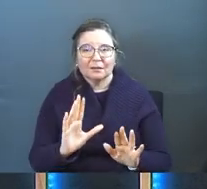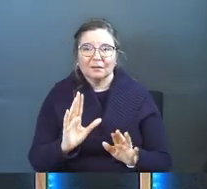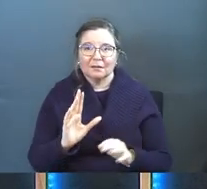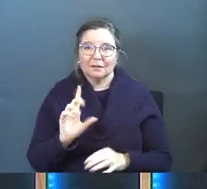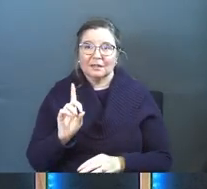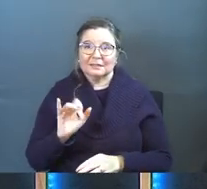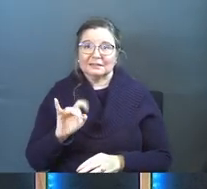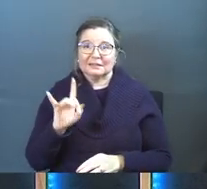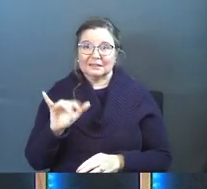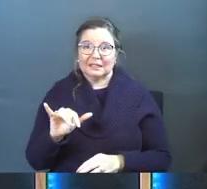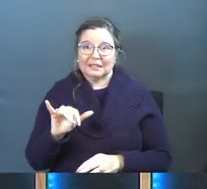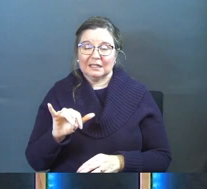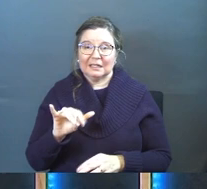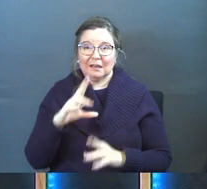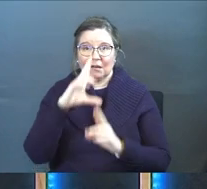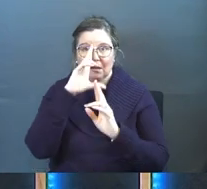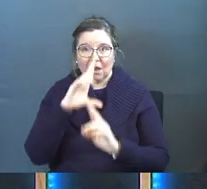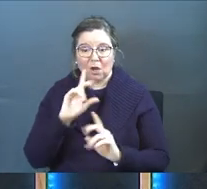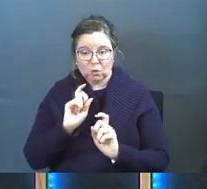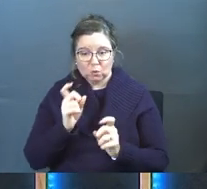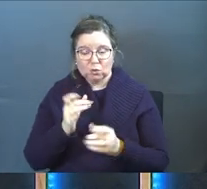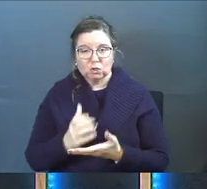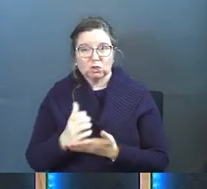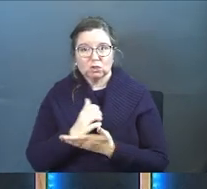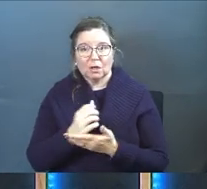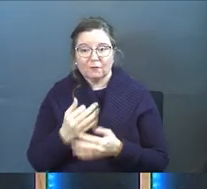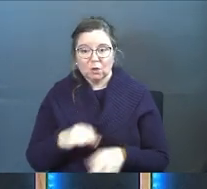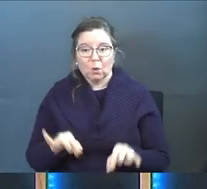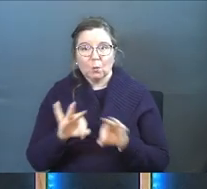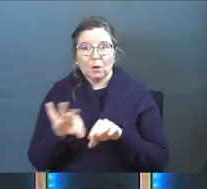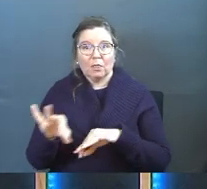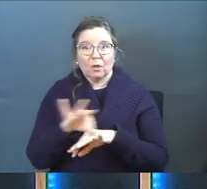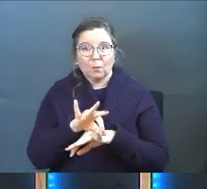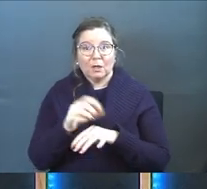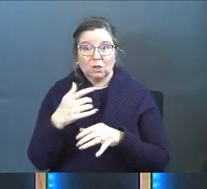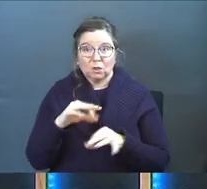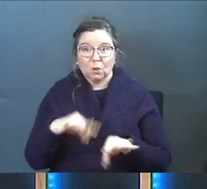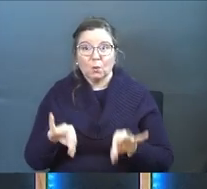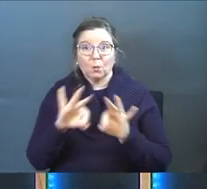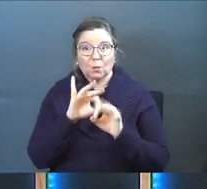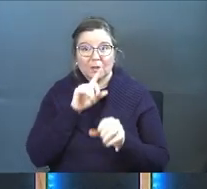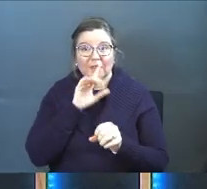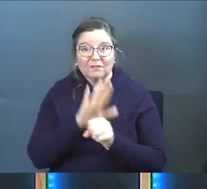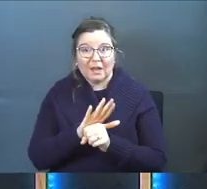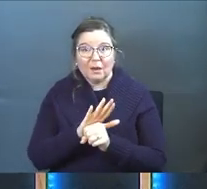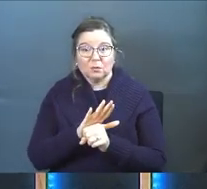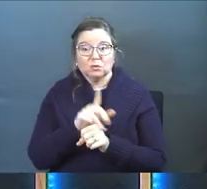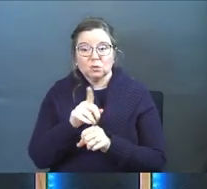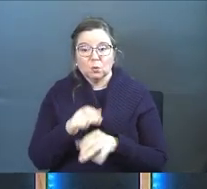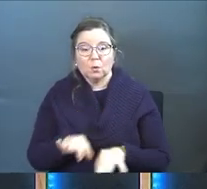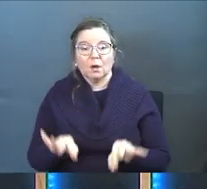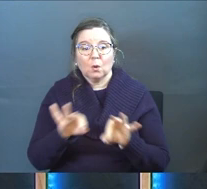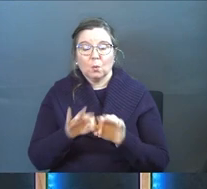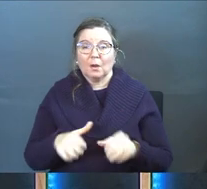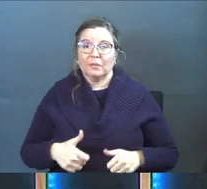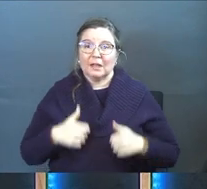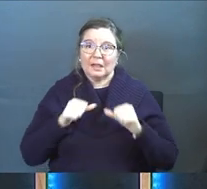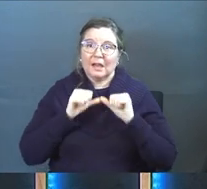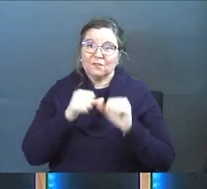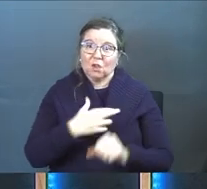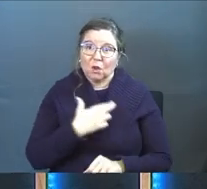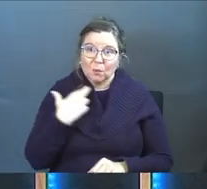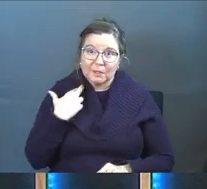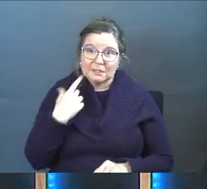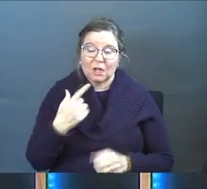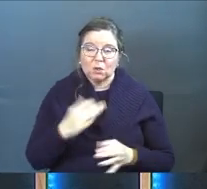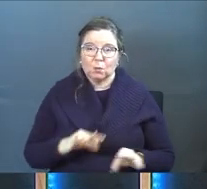Dignity that you deserve. You're worth the ring. You're worth the vows. Can I get an amen? You are worth the lifelong risk, and